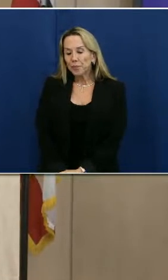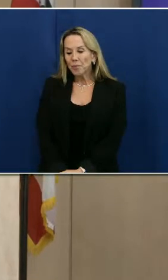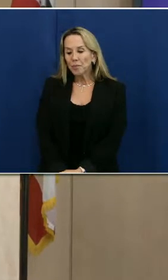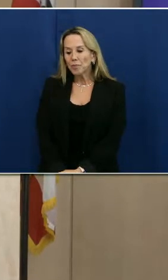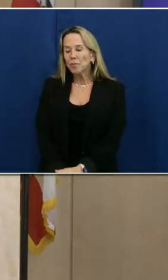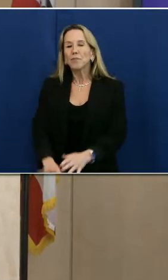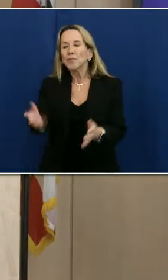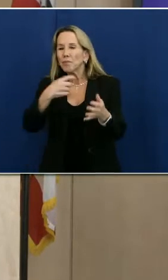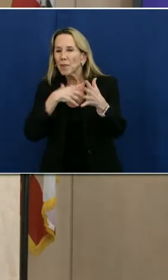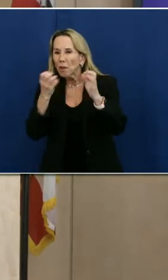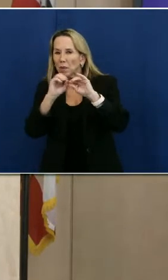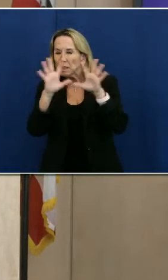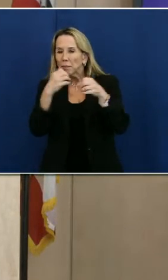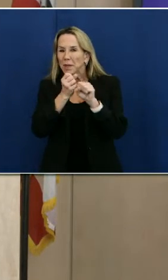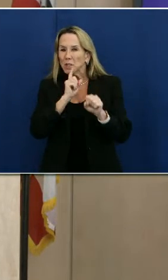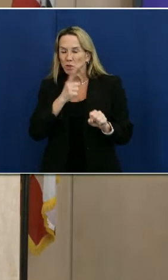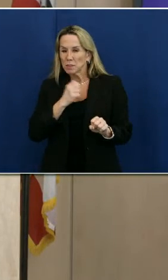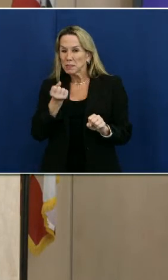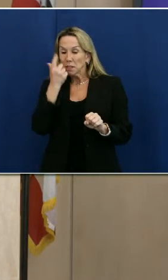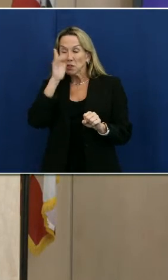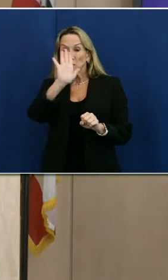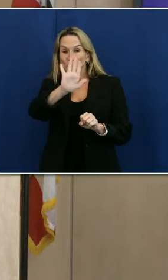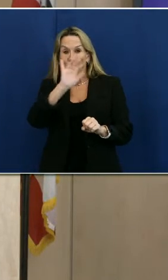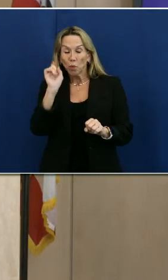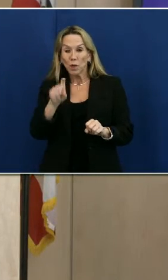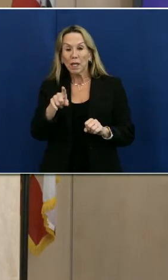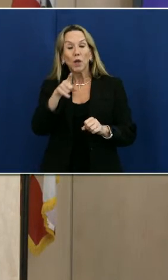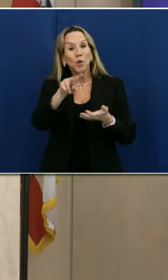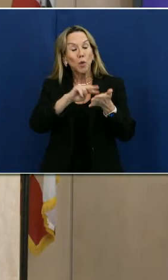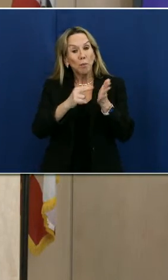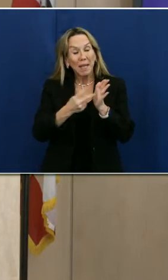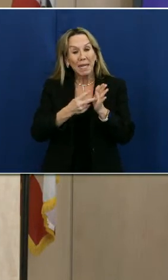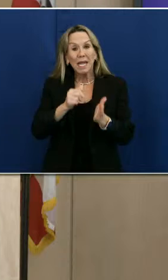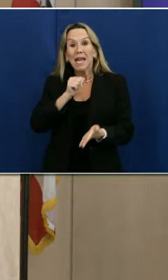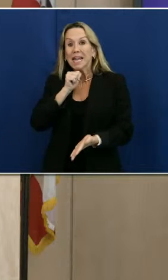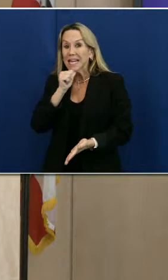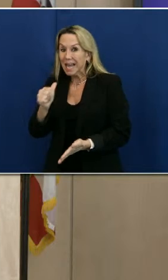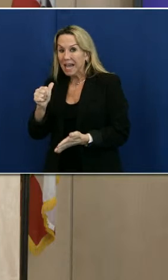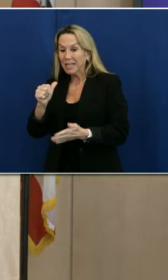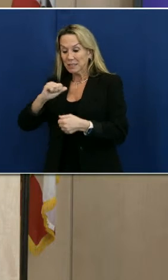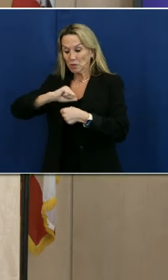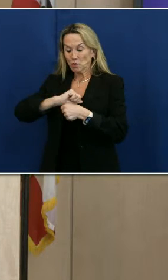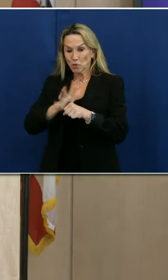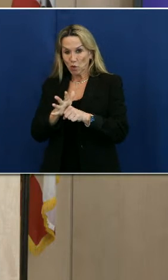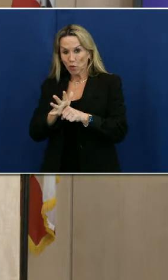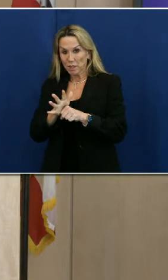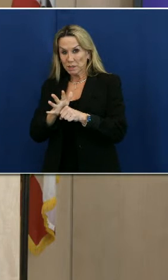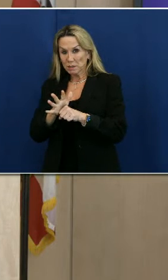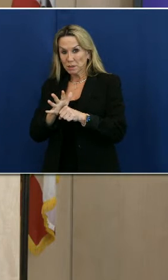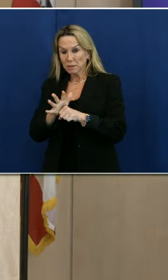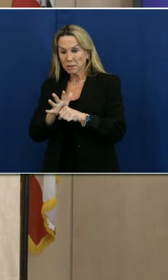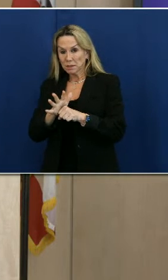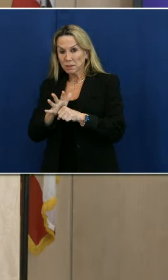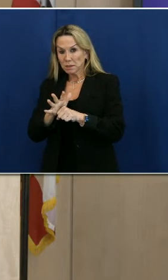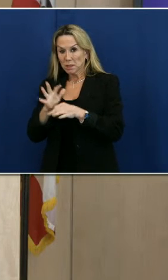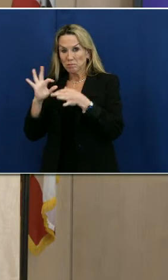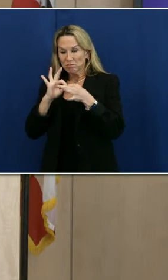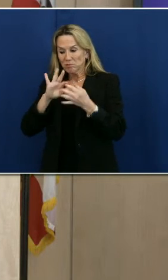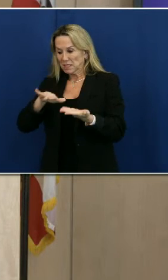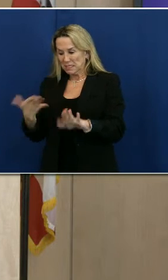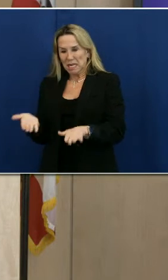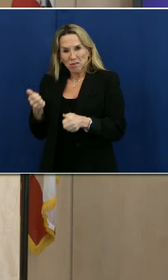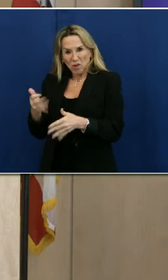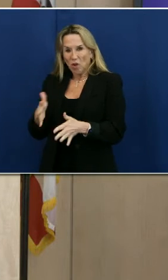So I just want to clarify your question. Have we noted any non-COVID related deaths? Is that the question? Yes,